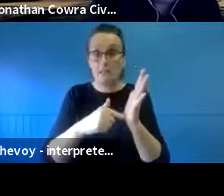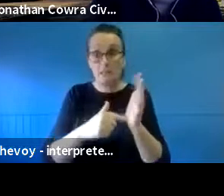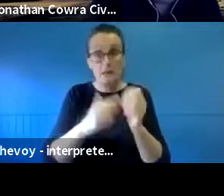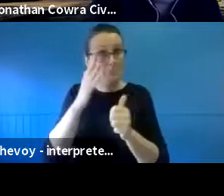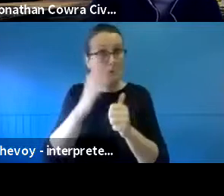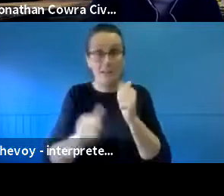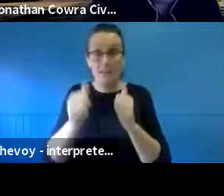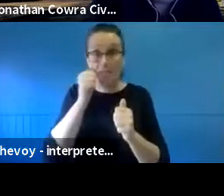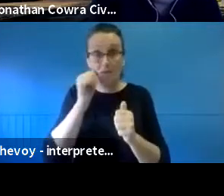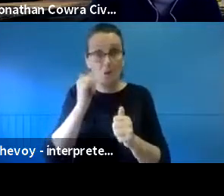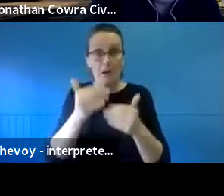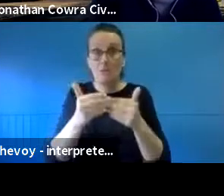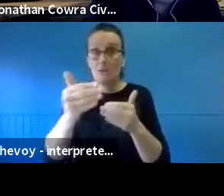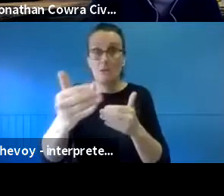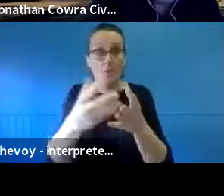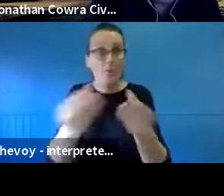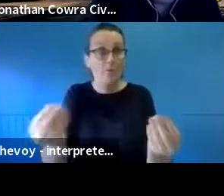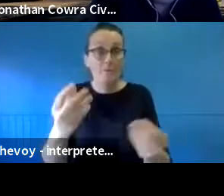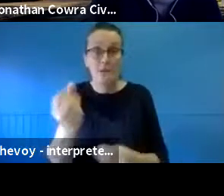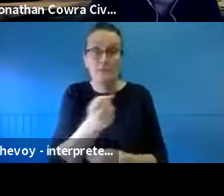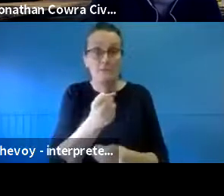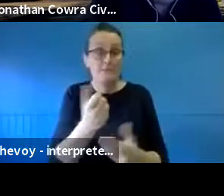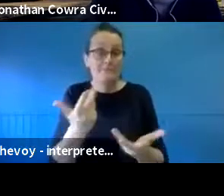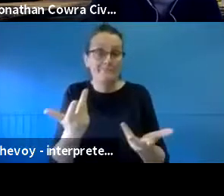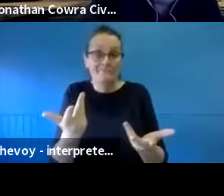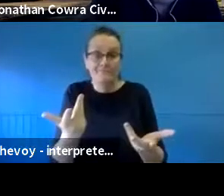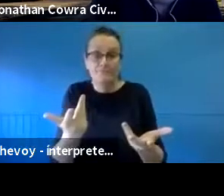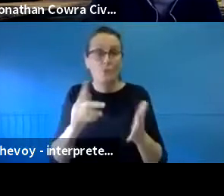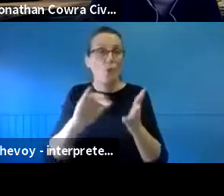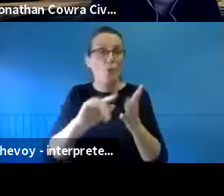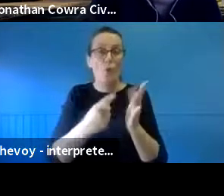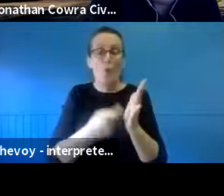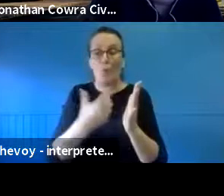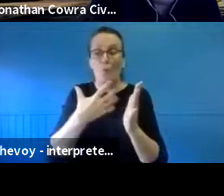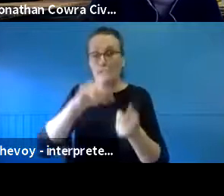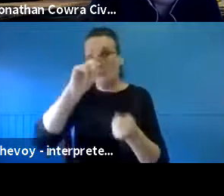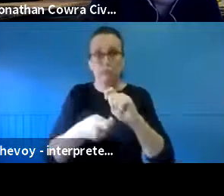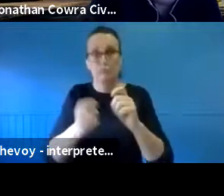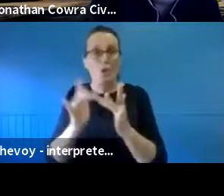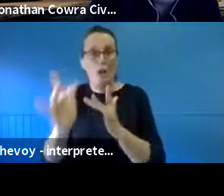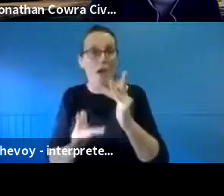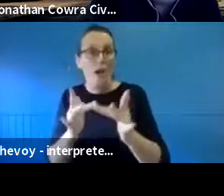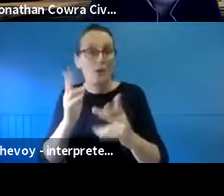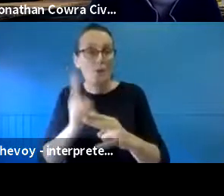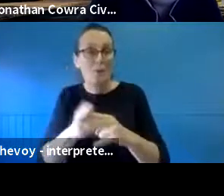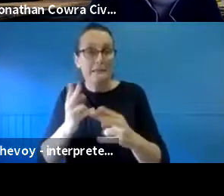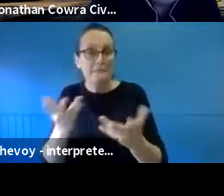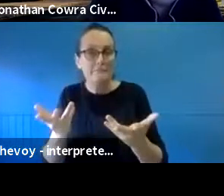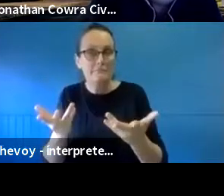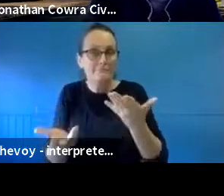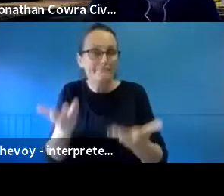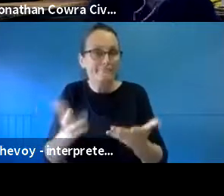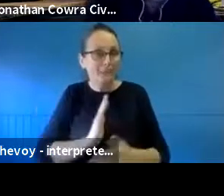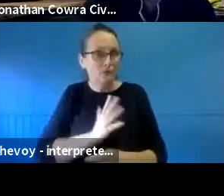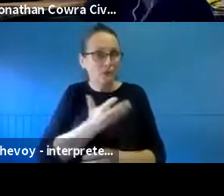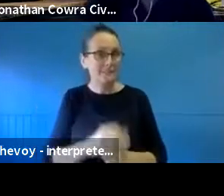might have to cancel everything or come up with an online backup. And that's also interesting. And